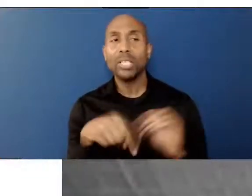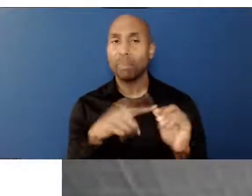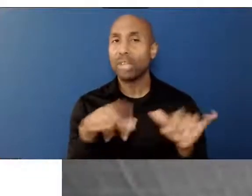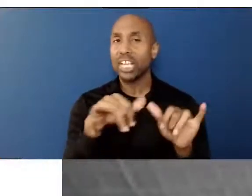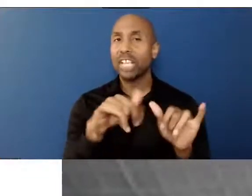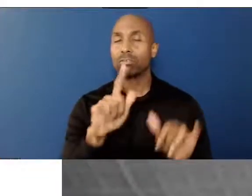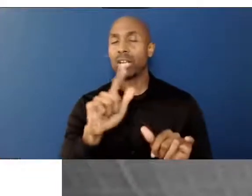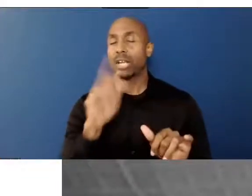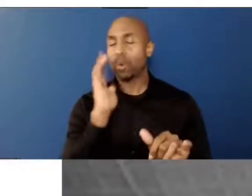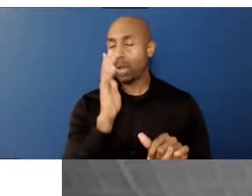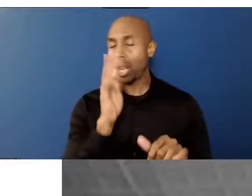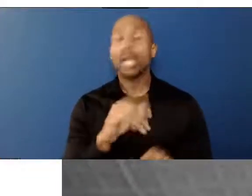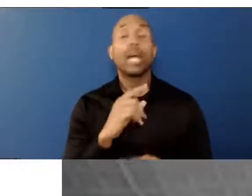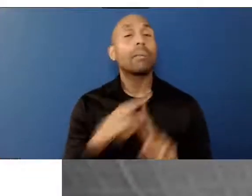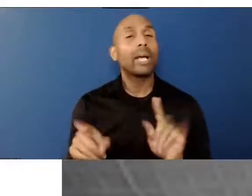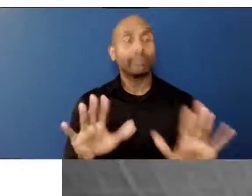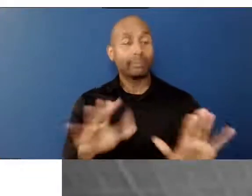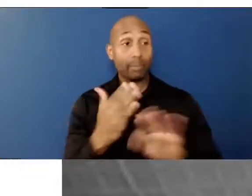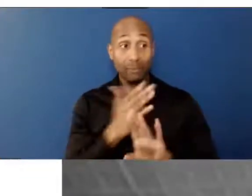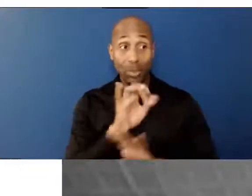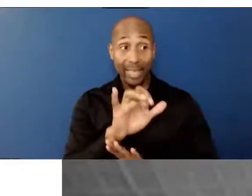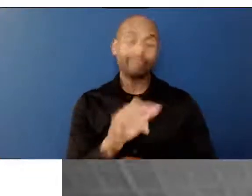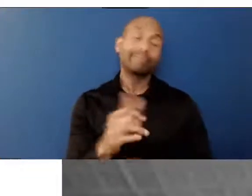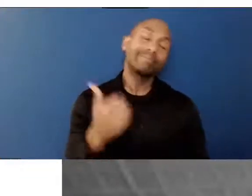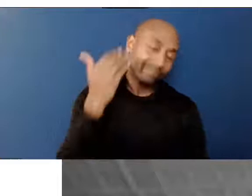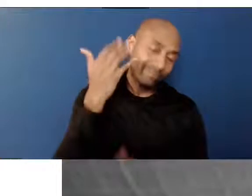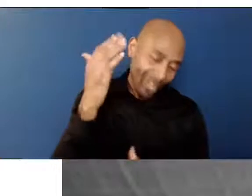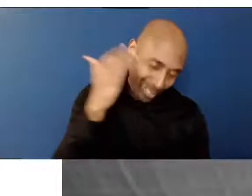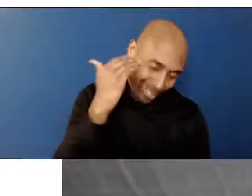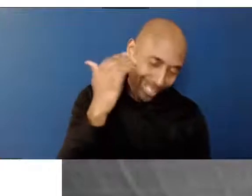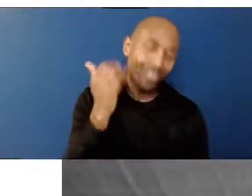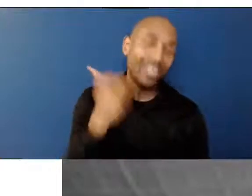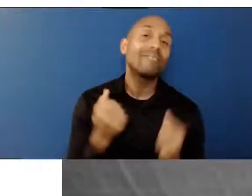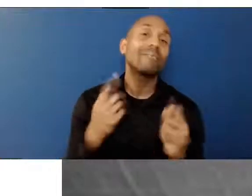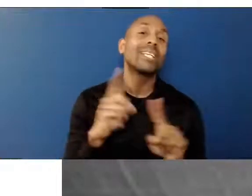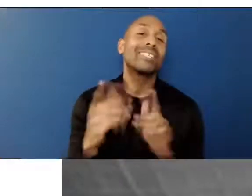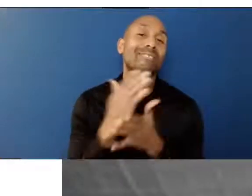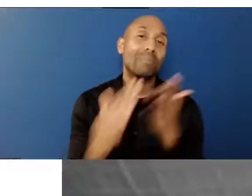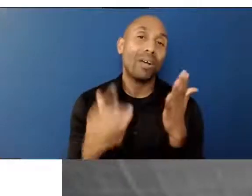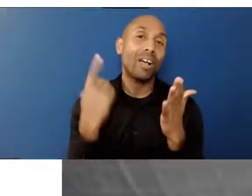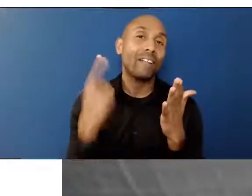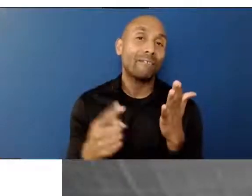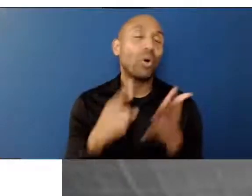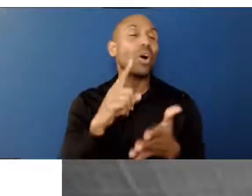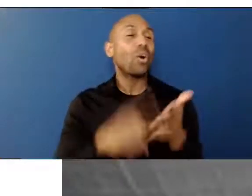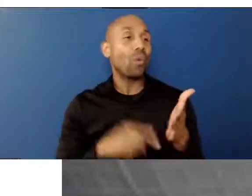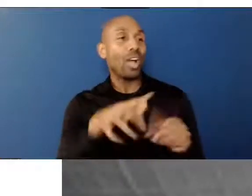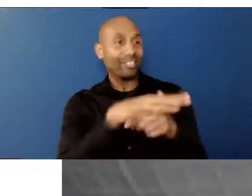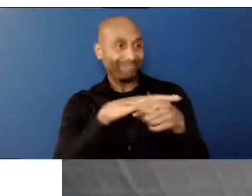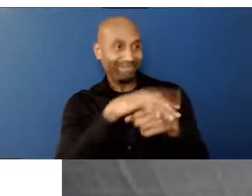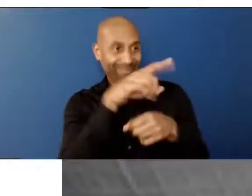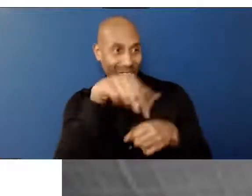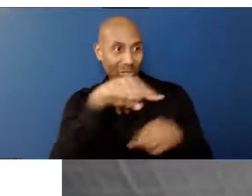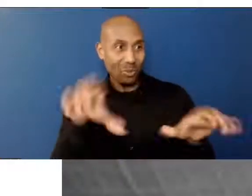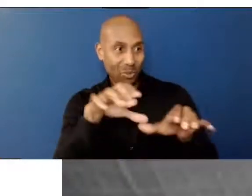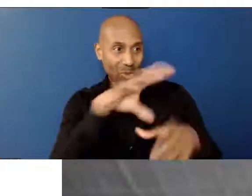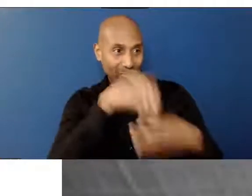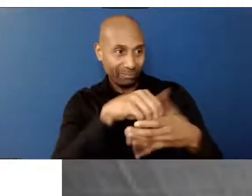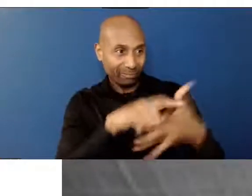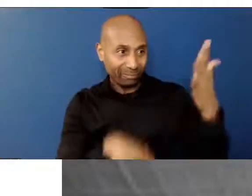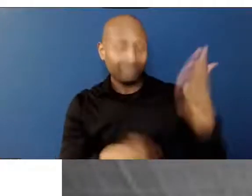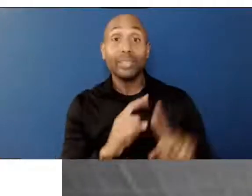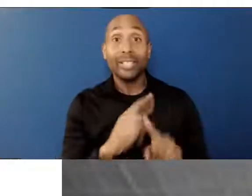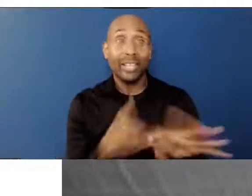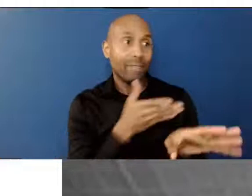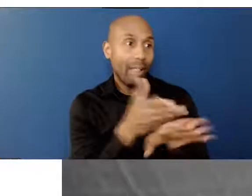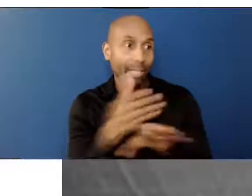that there are many different aspects to what you folks do, and there's different arms and different, like as you said, different